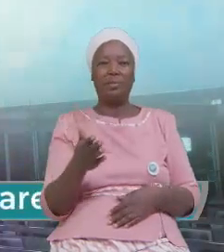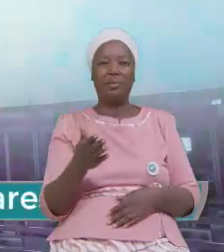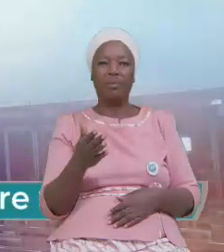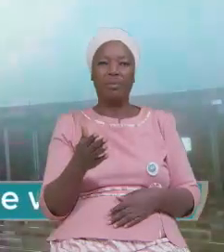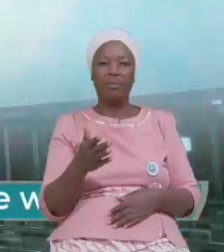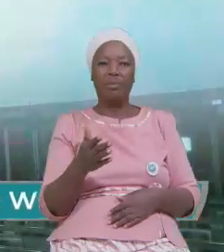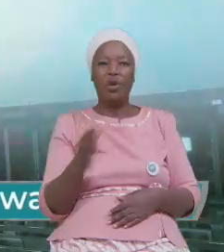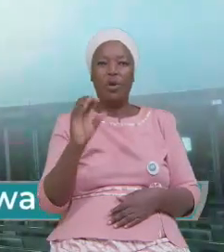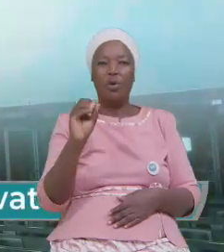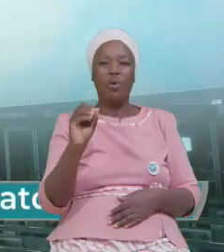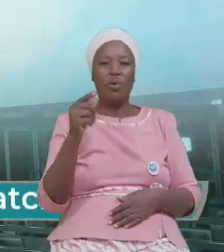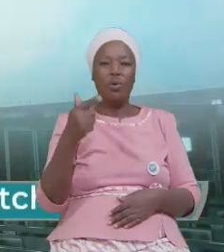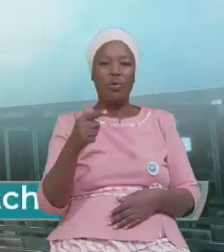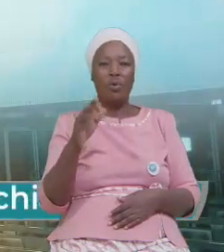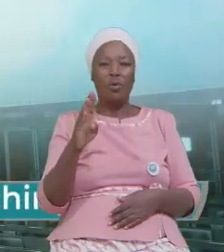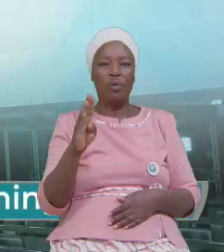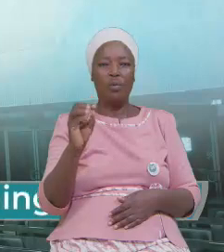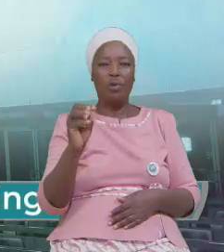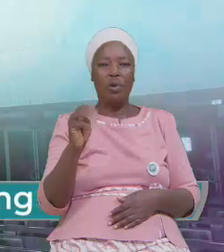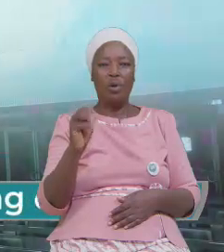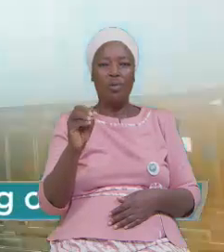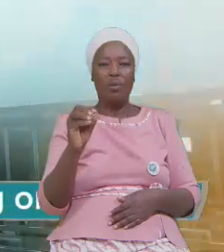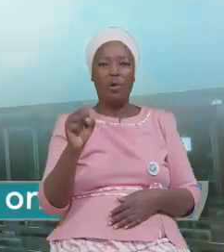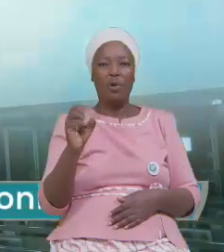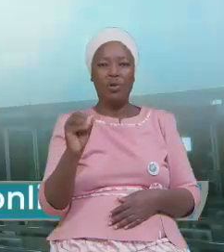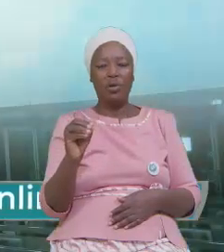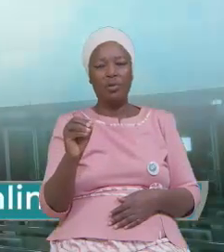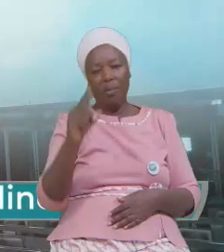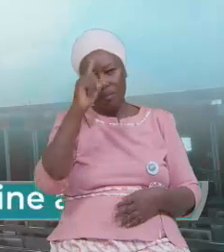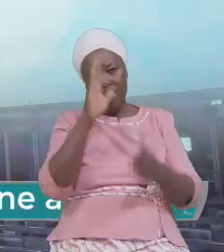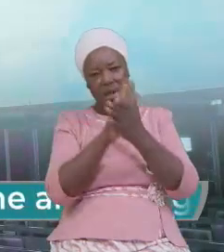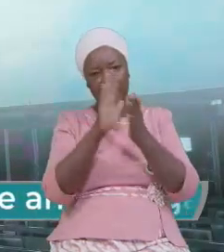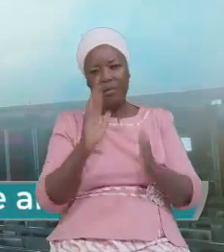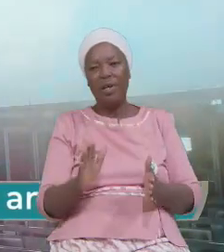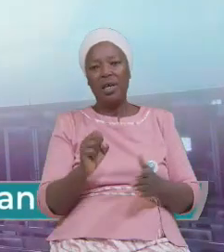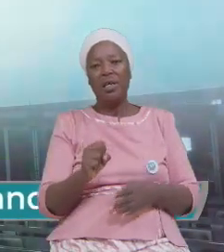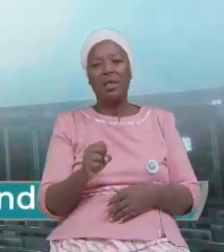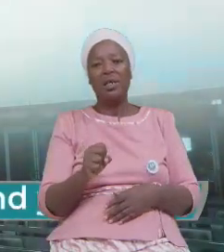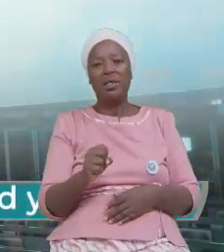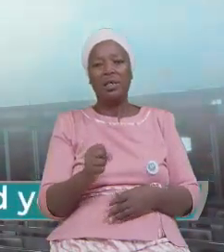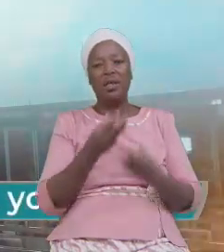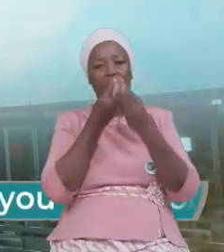Ogbomosho Believers Banquet is coming up on Sunday, August